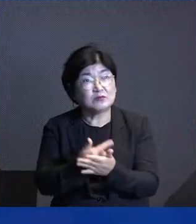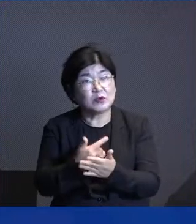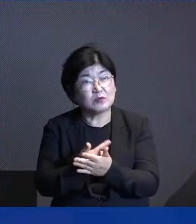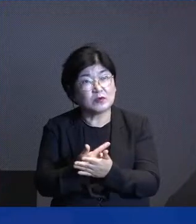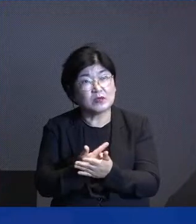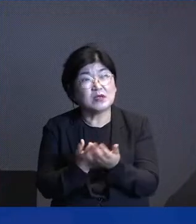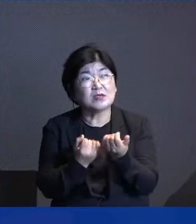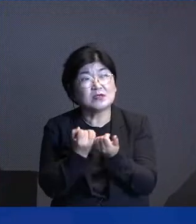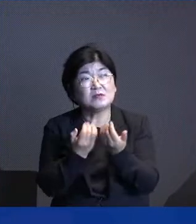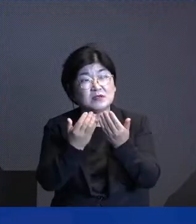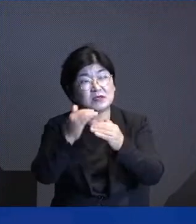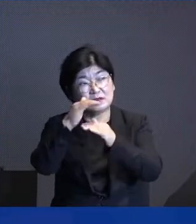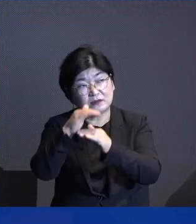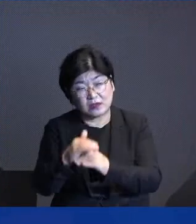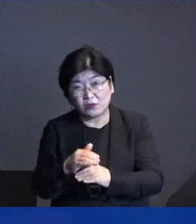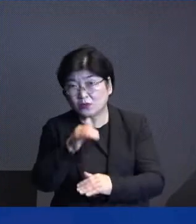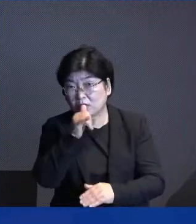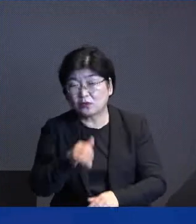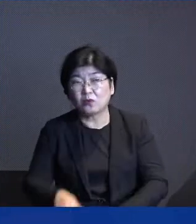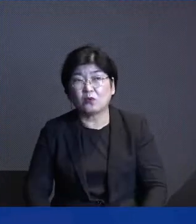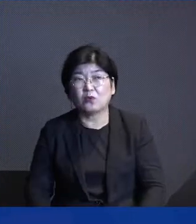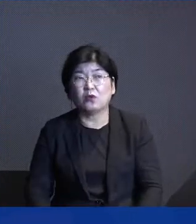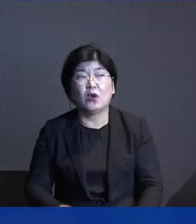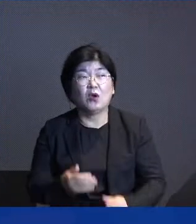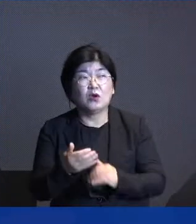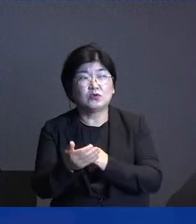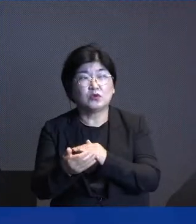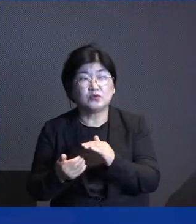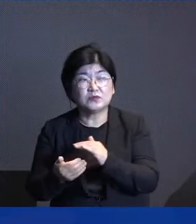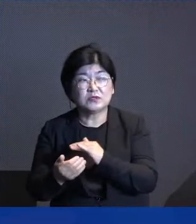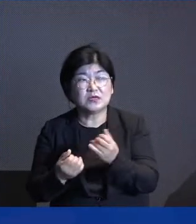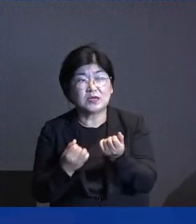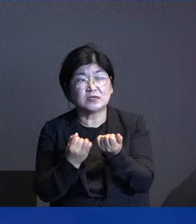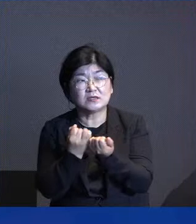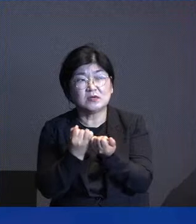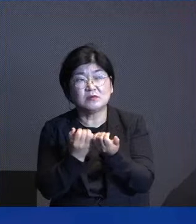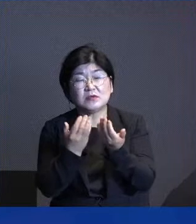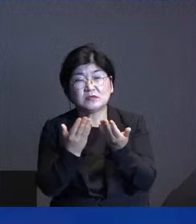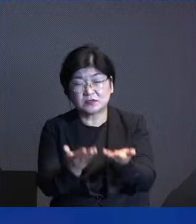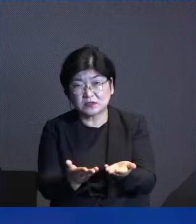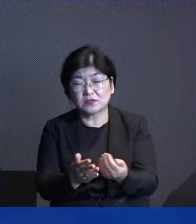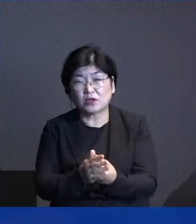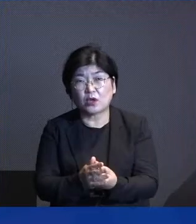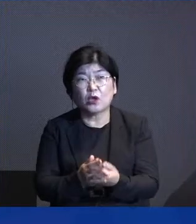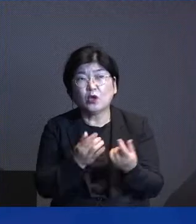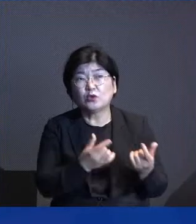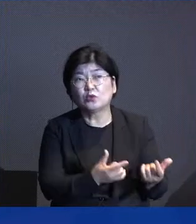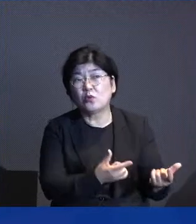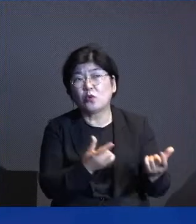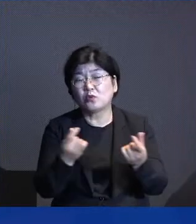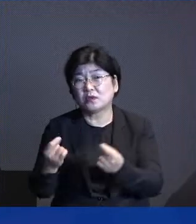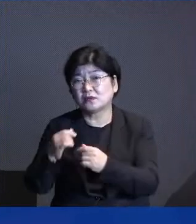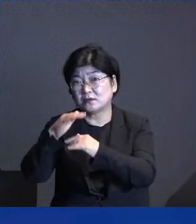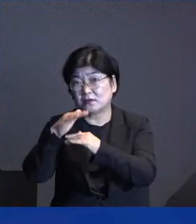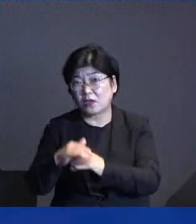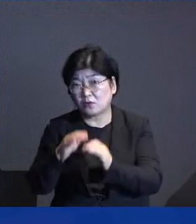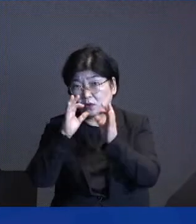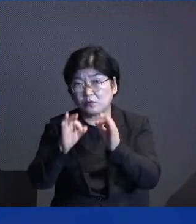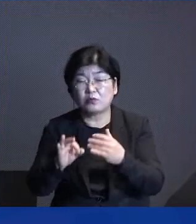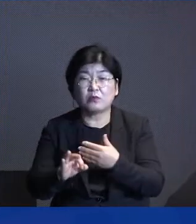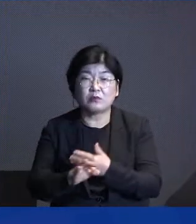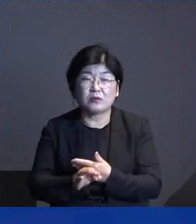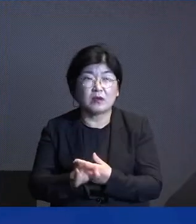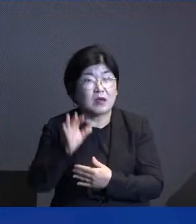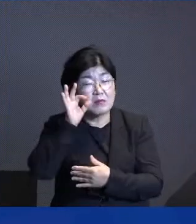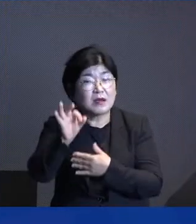pretty much the same discussion that we had a few minutes back. I just like to stress on the fact here that if we have to build services for